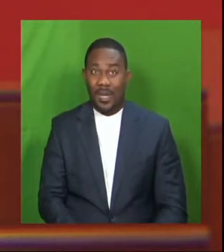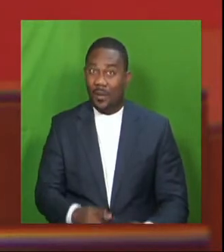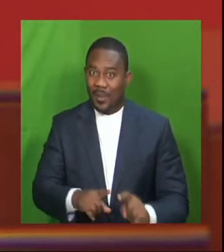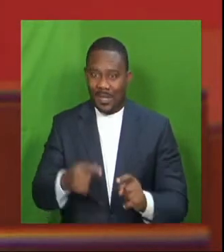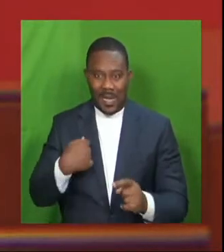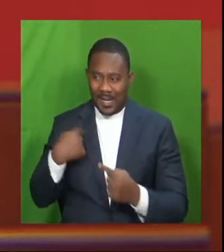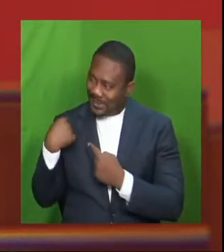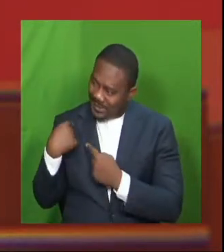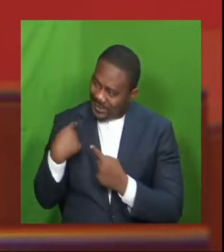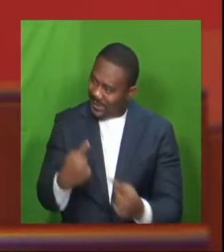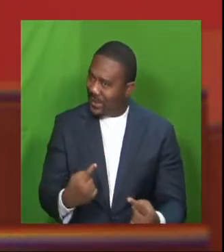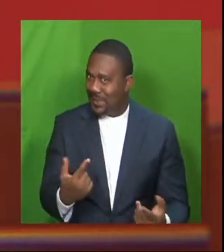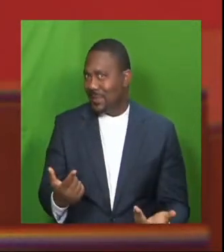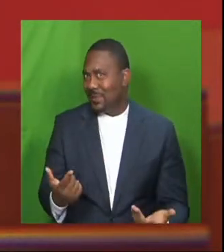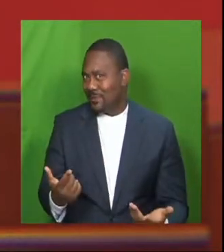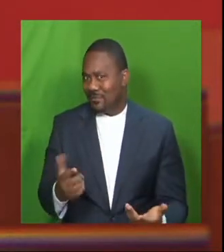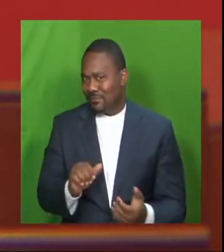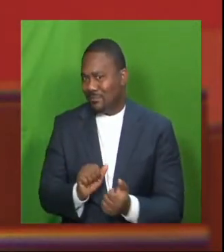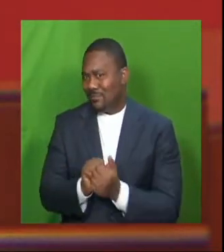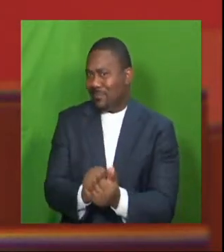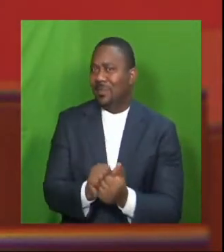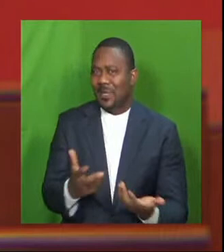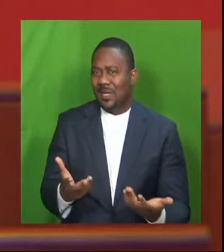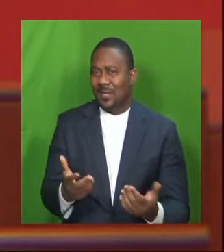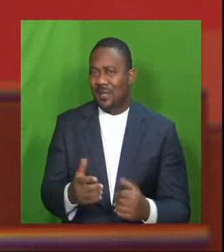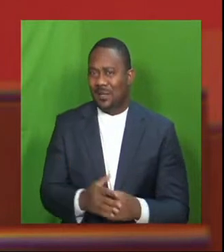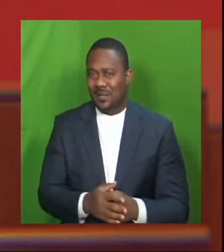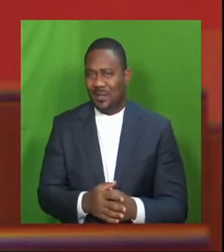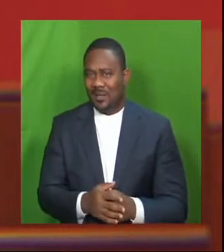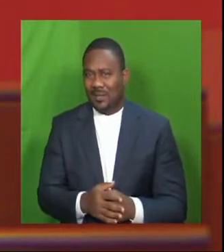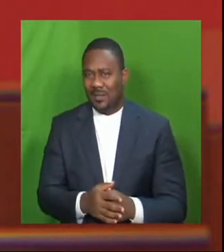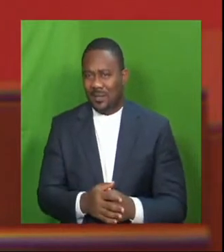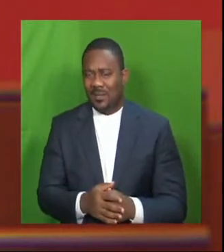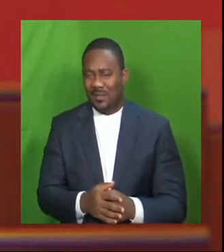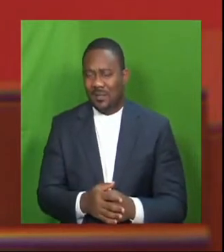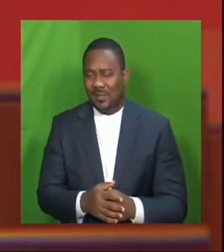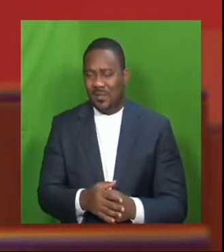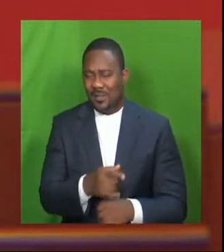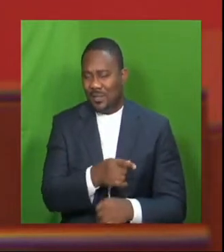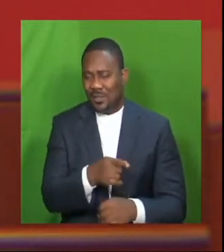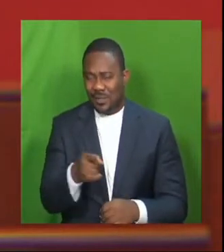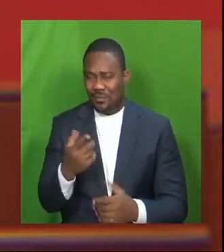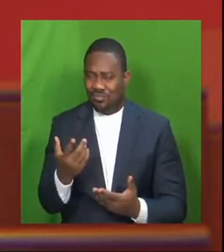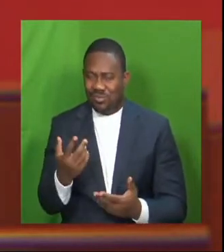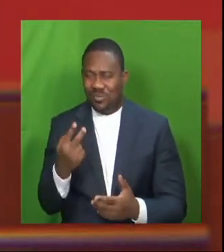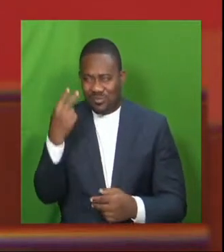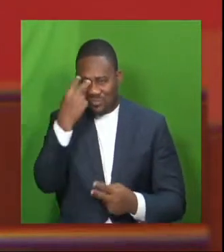years, it looks like familiarity is becoming what? Contempt.